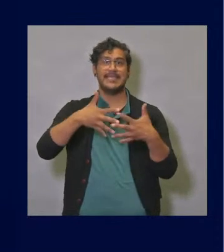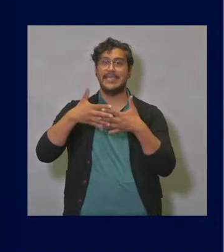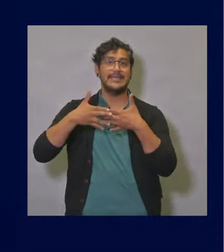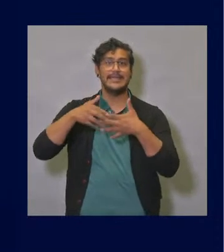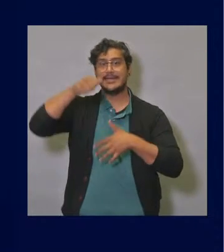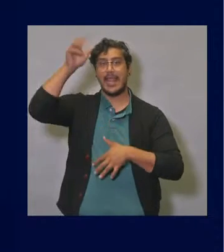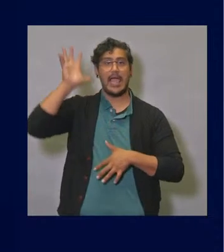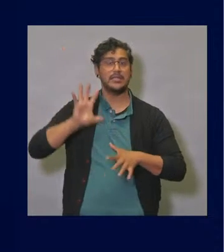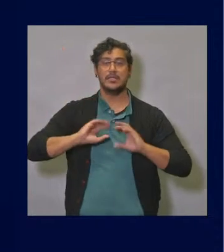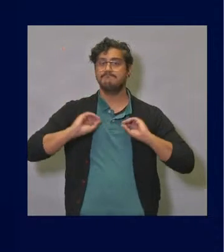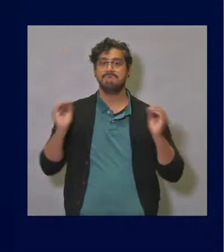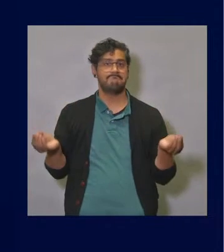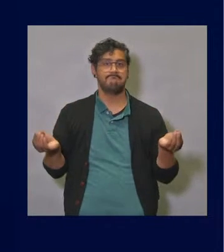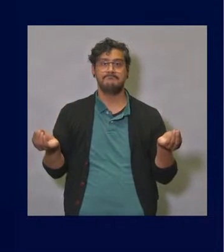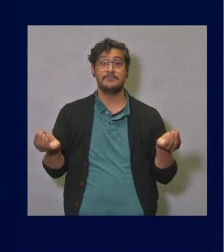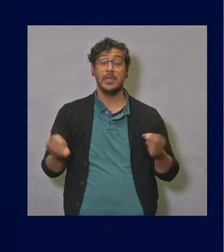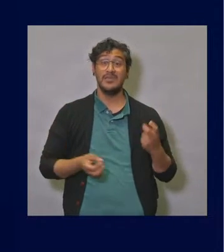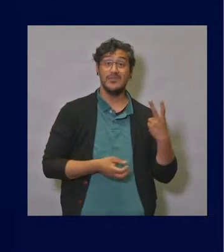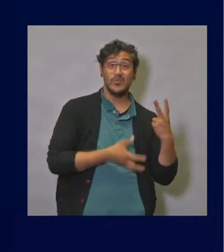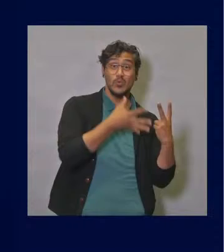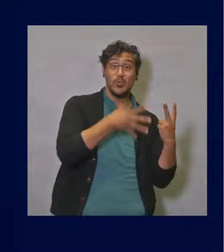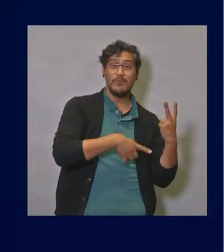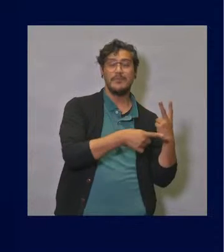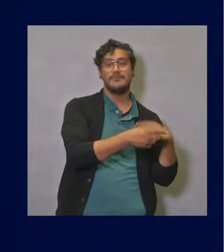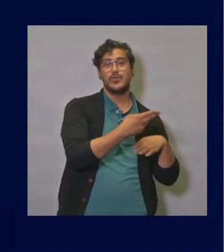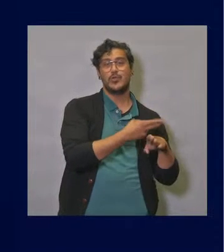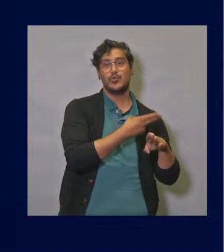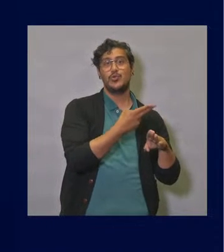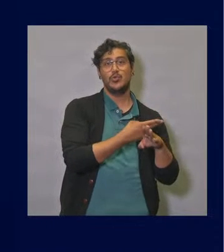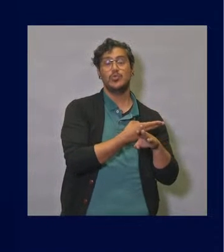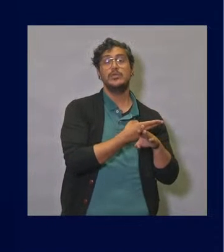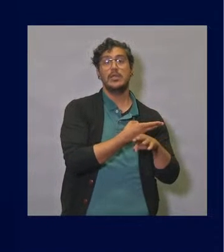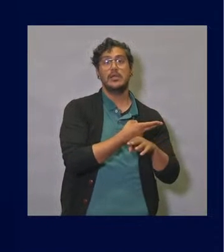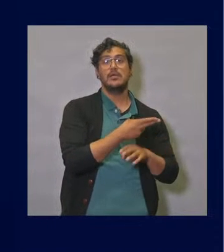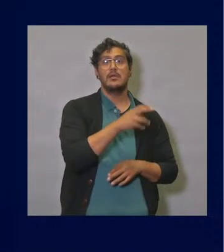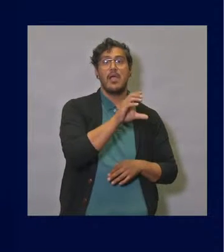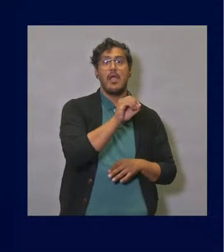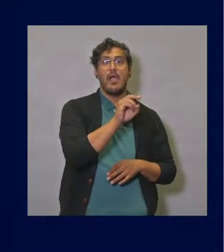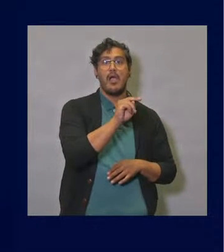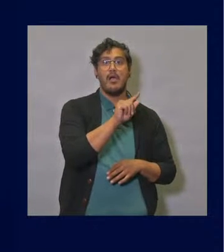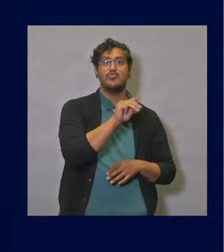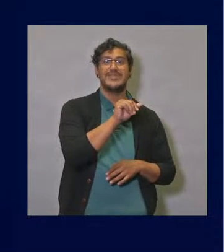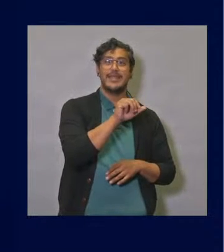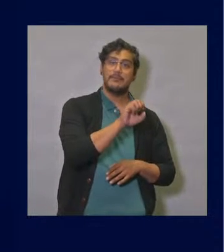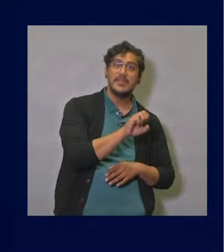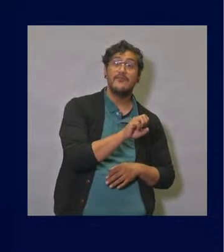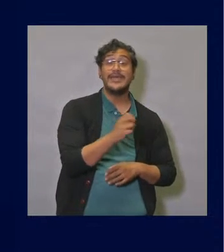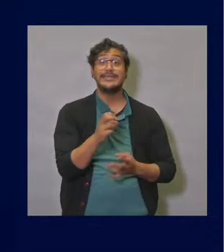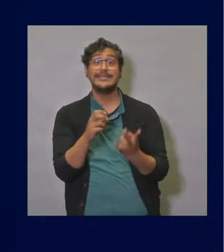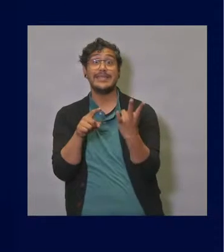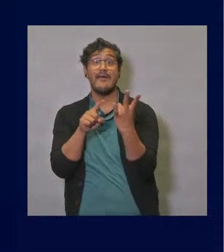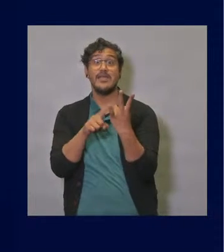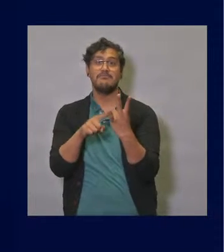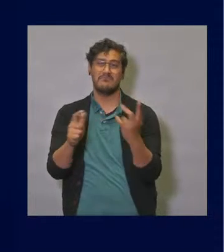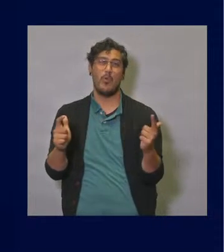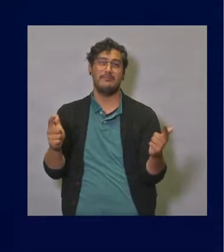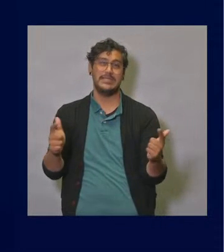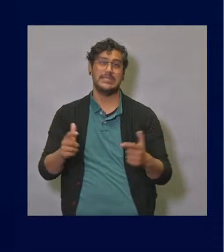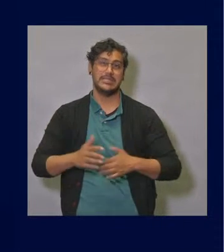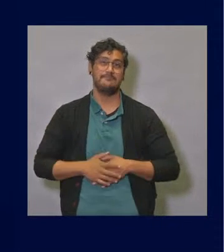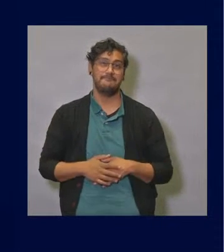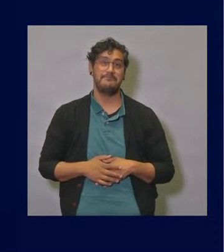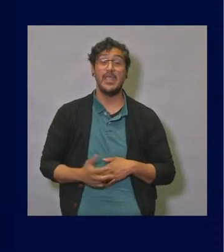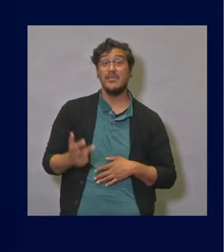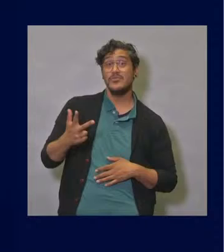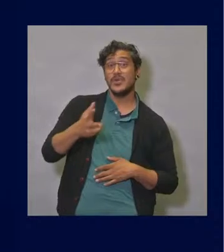Natives. 2 of the women were using hormonal contraceptives, and 7 met the criteria for obesity. 3 of